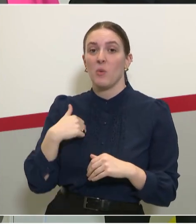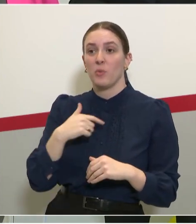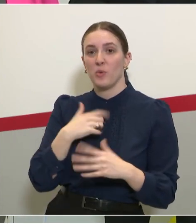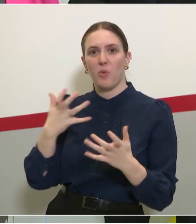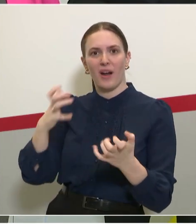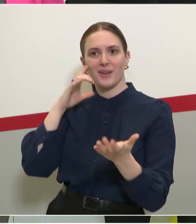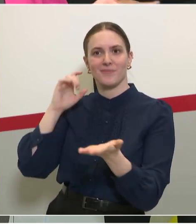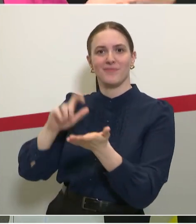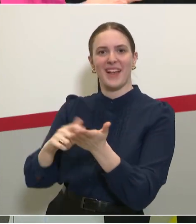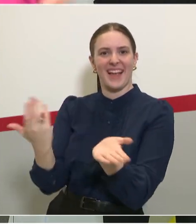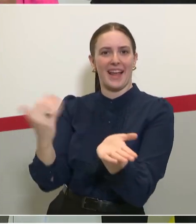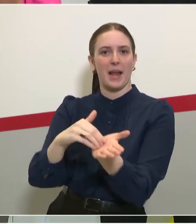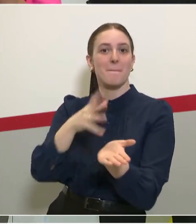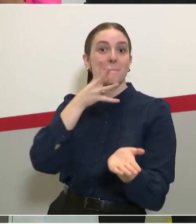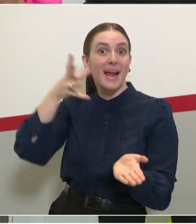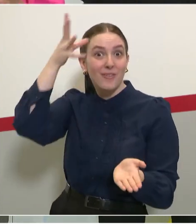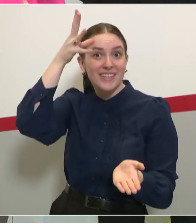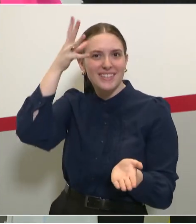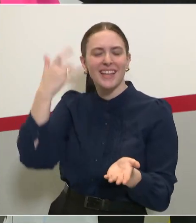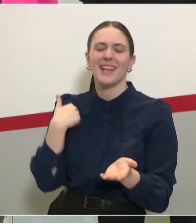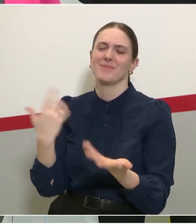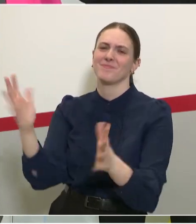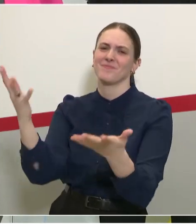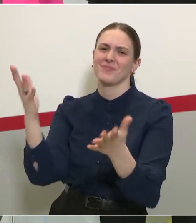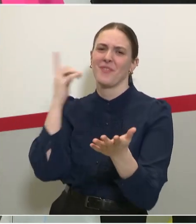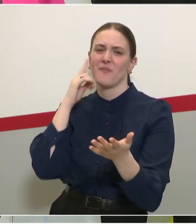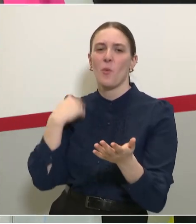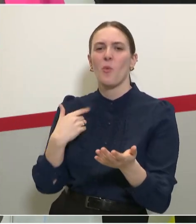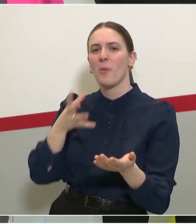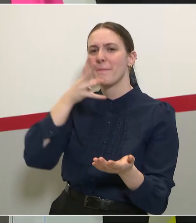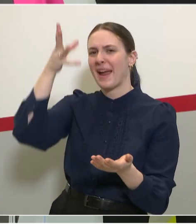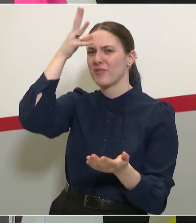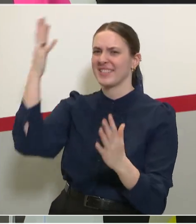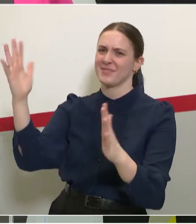hear it for the parents of our young people.